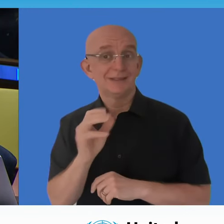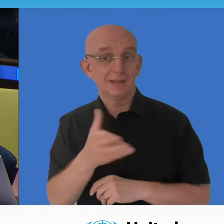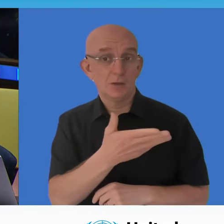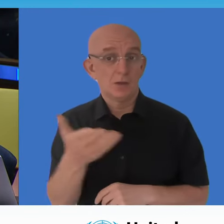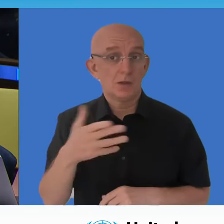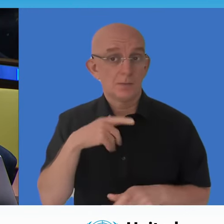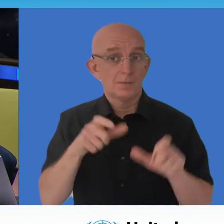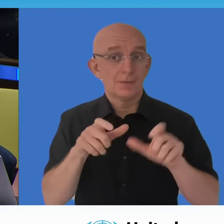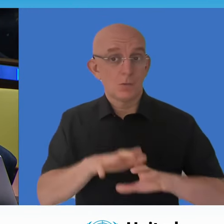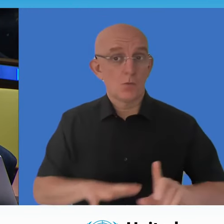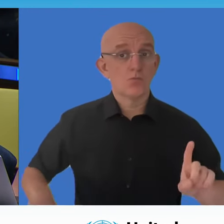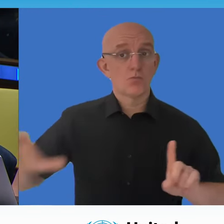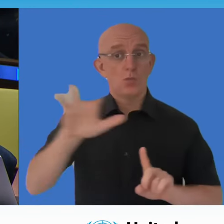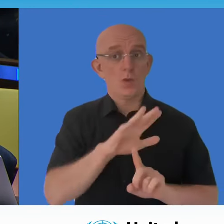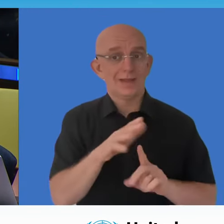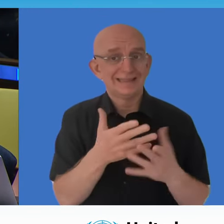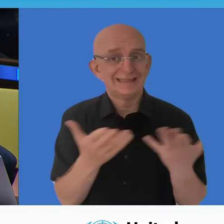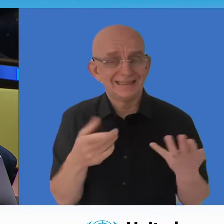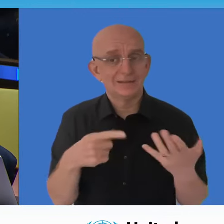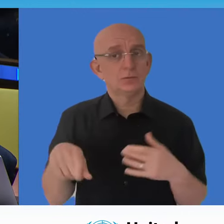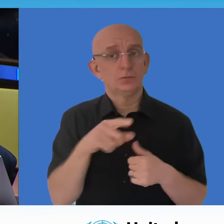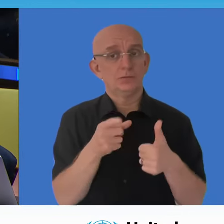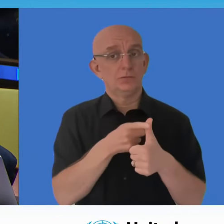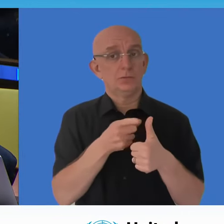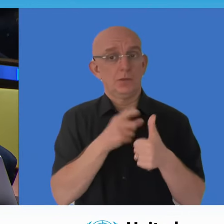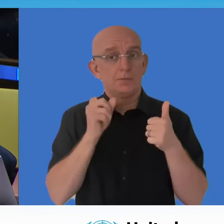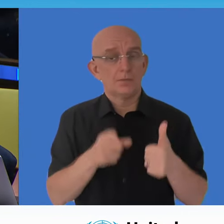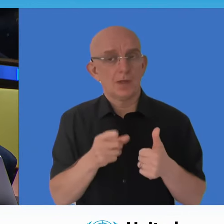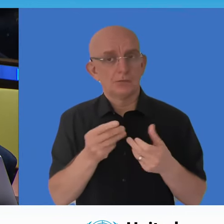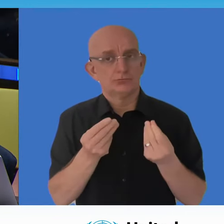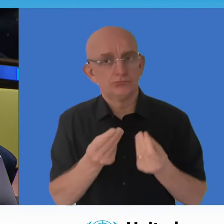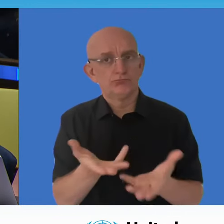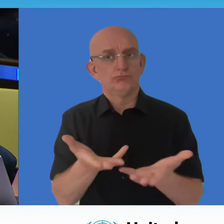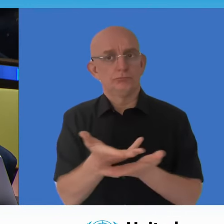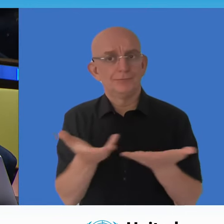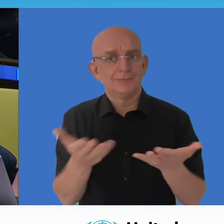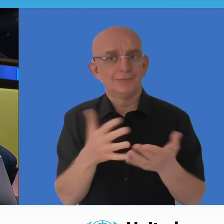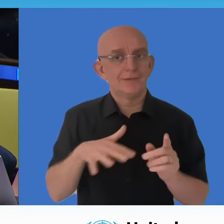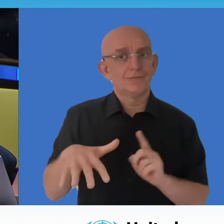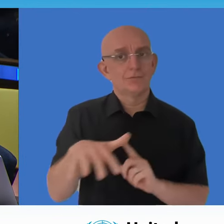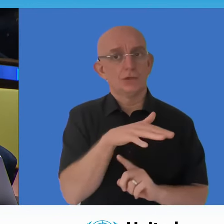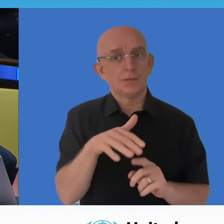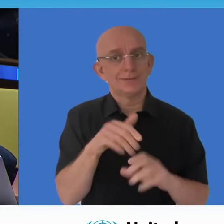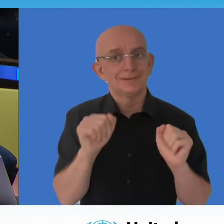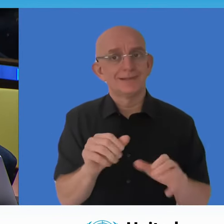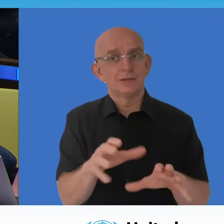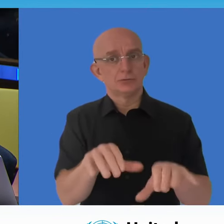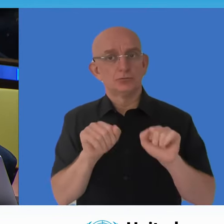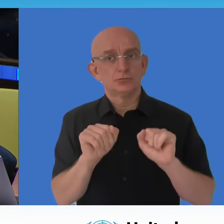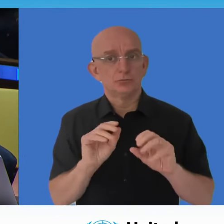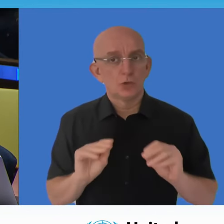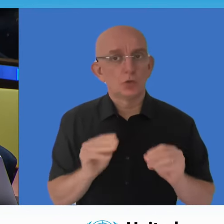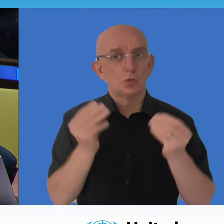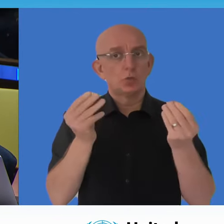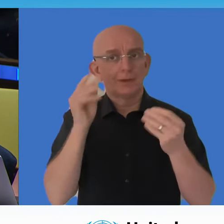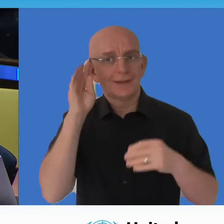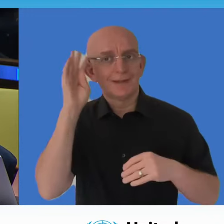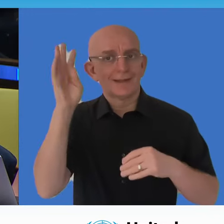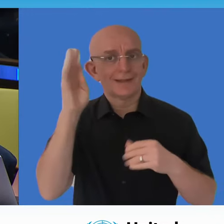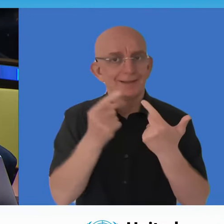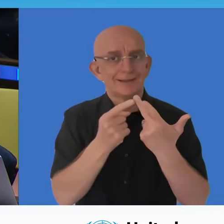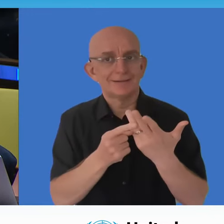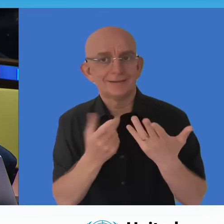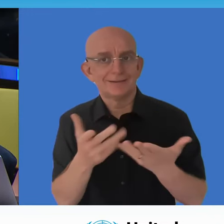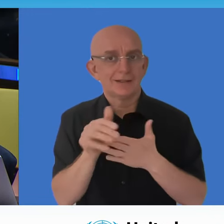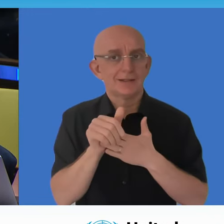First, we must create an enabling environment to foster youth creativity and leadership. By engaging the youth, Indonesia